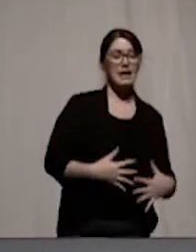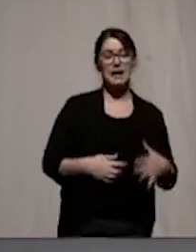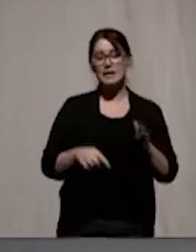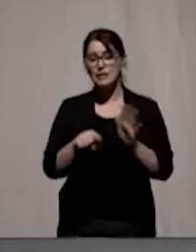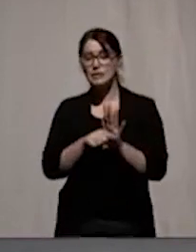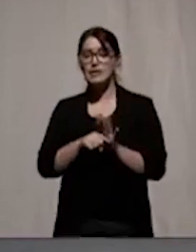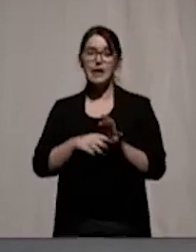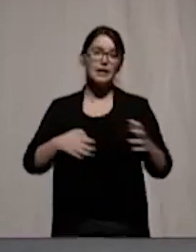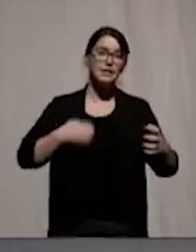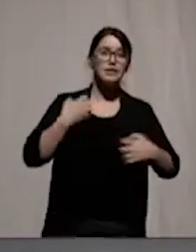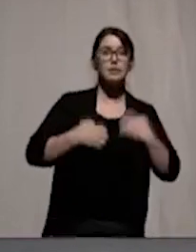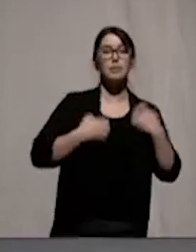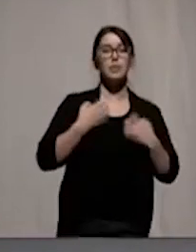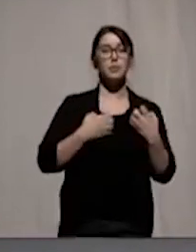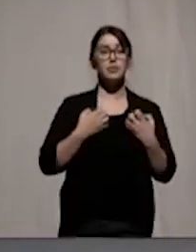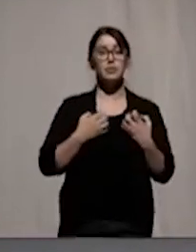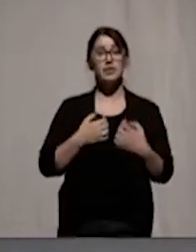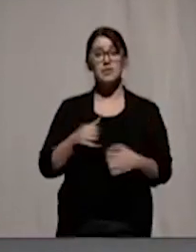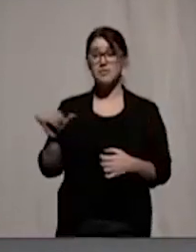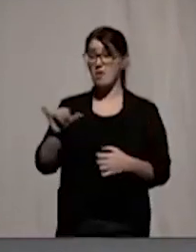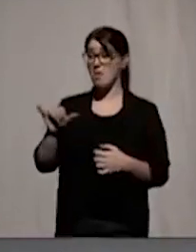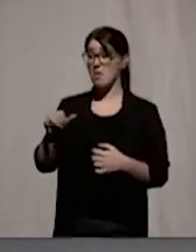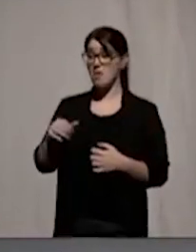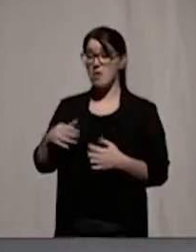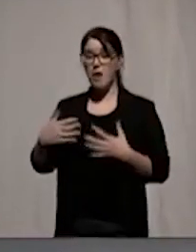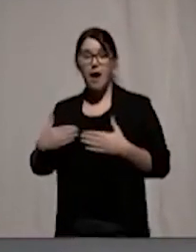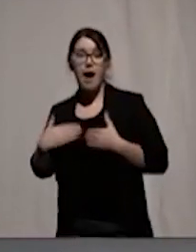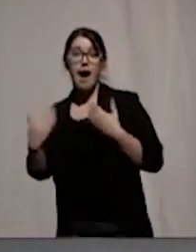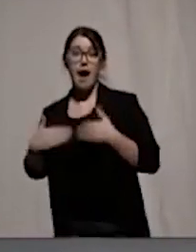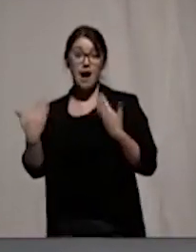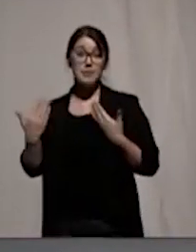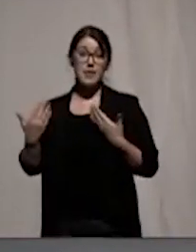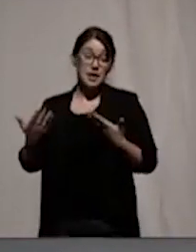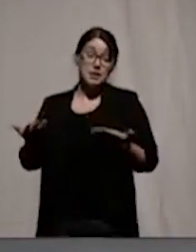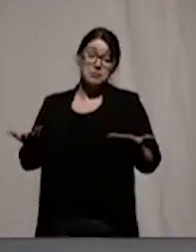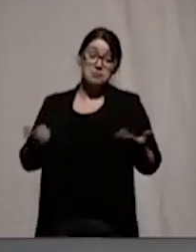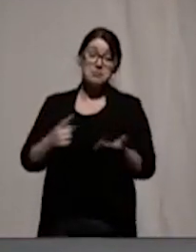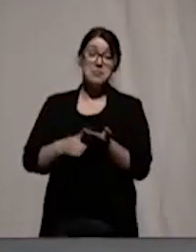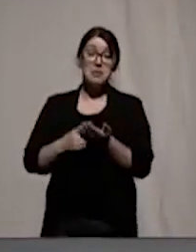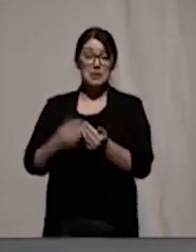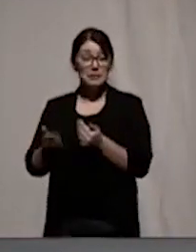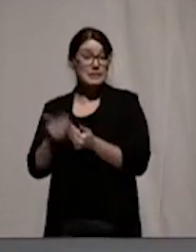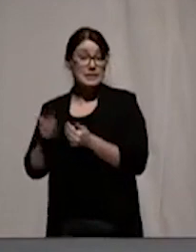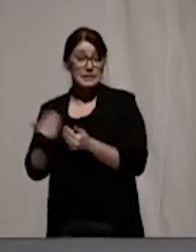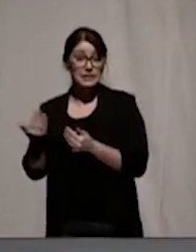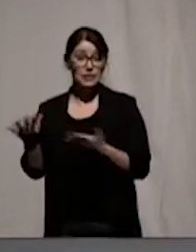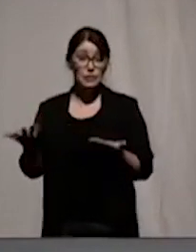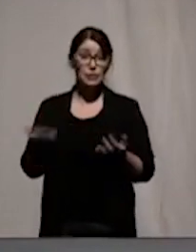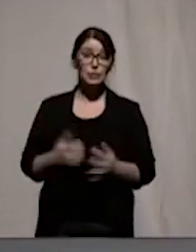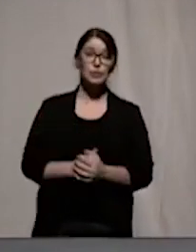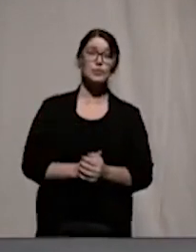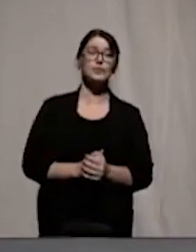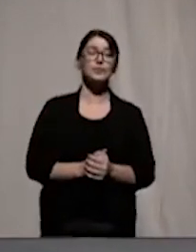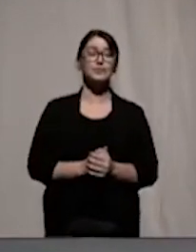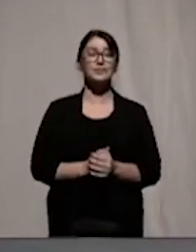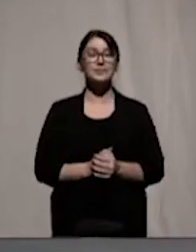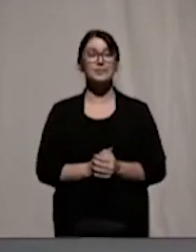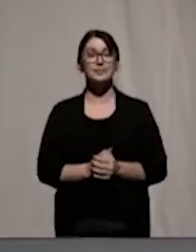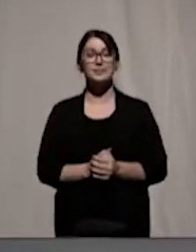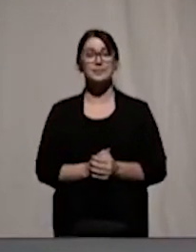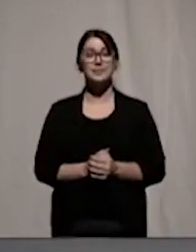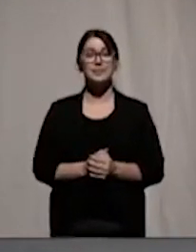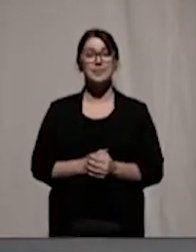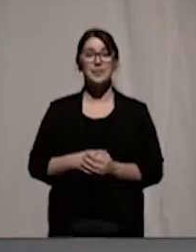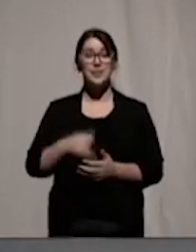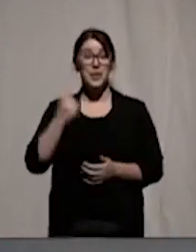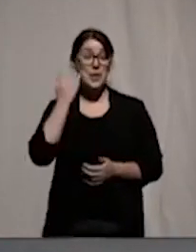a lot easier if it's happier emotions. And that's another thing too. If you're having a bad day, you can relive a happy emotion and you can be remember when I felt that